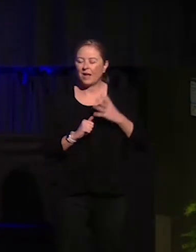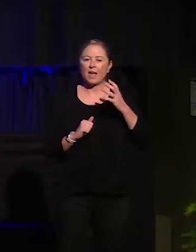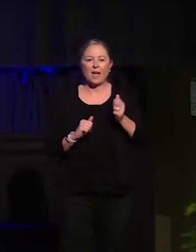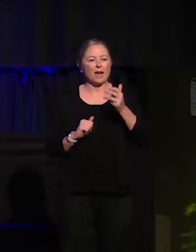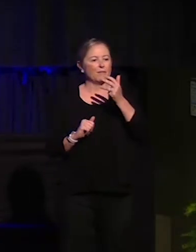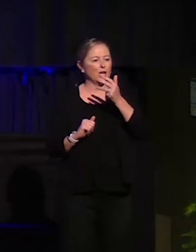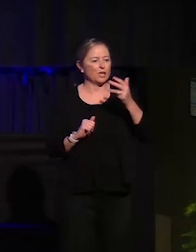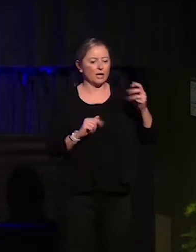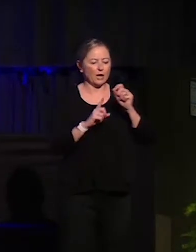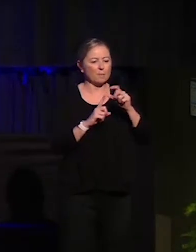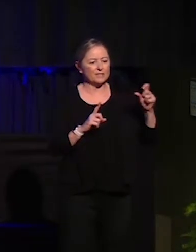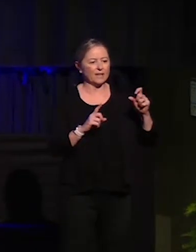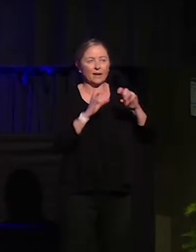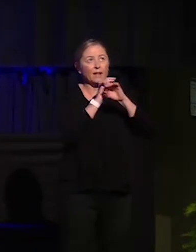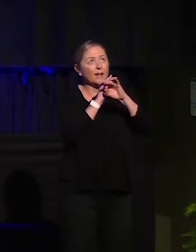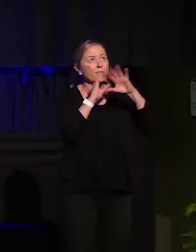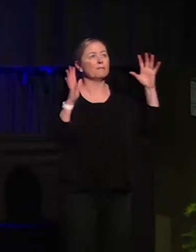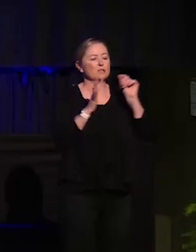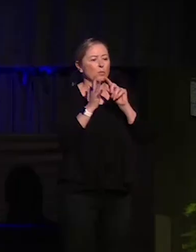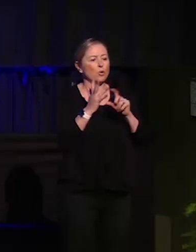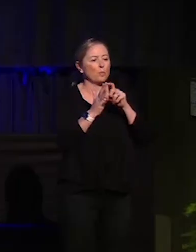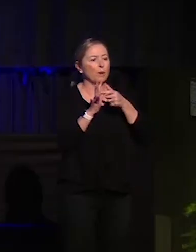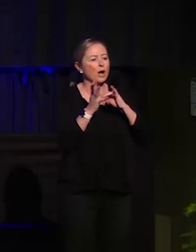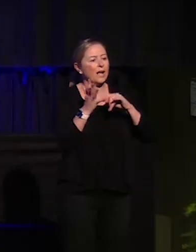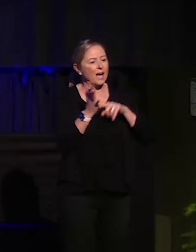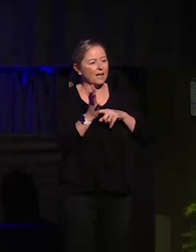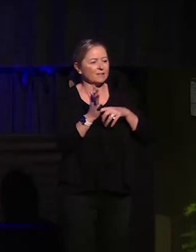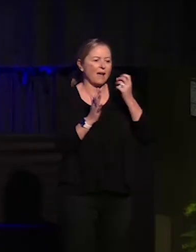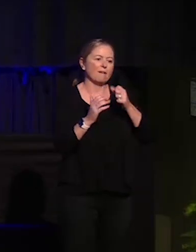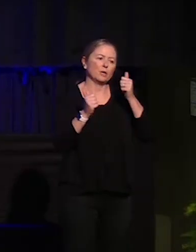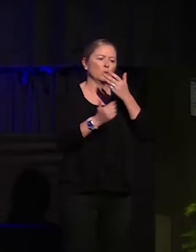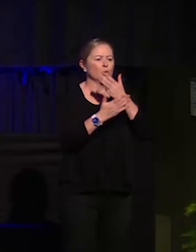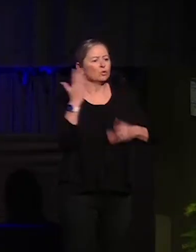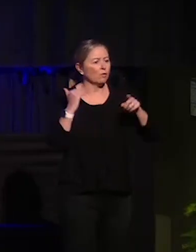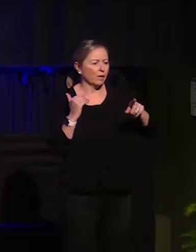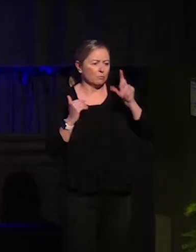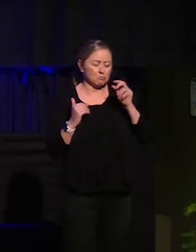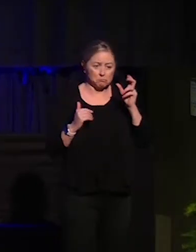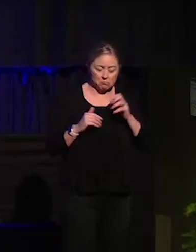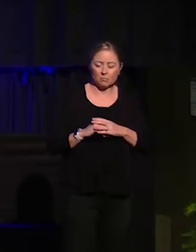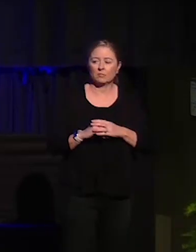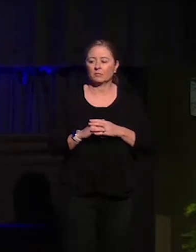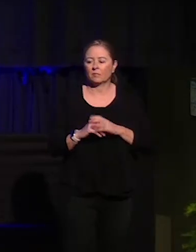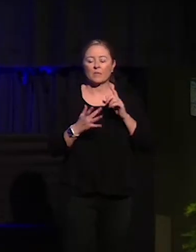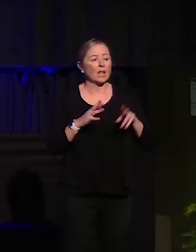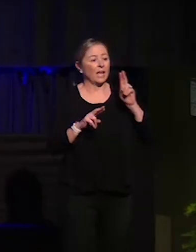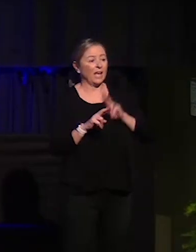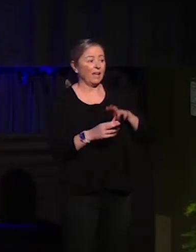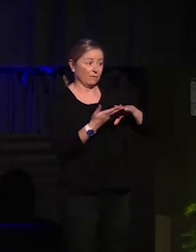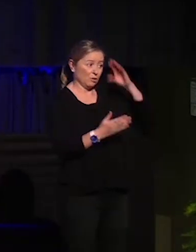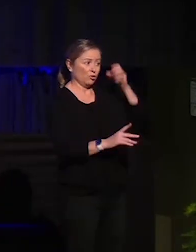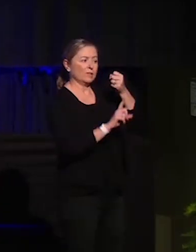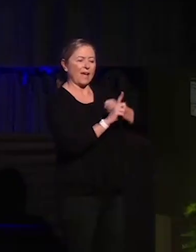99% Invisible podcast on it that does a really great job of telling the whole story. If they'd only advocated for what they